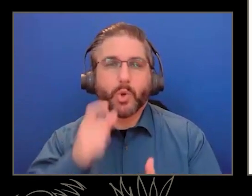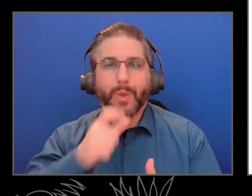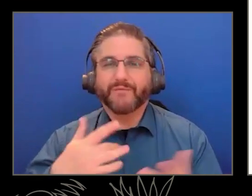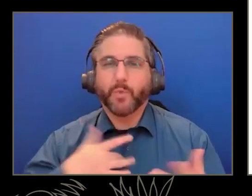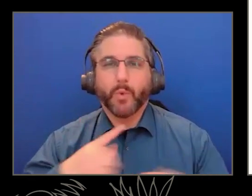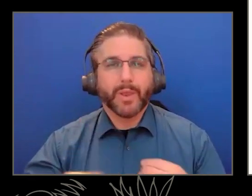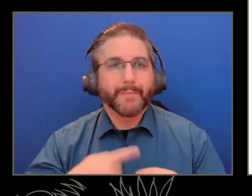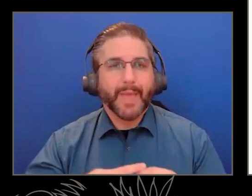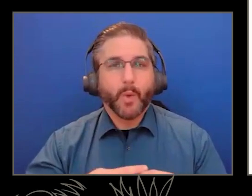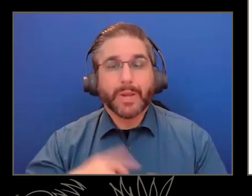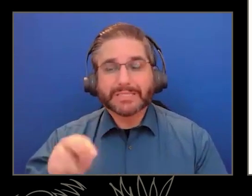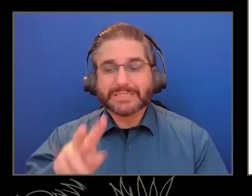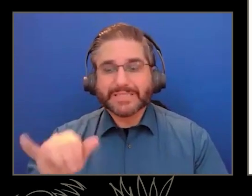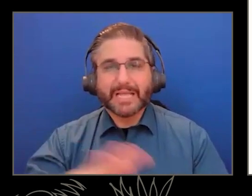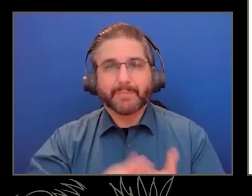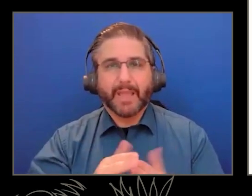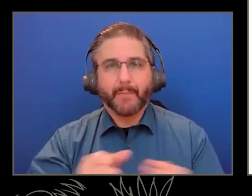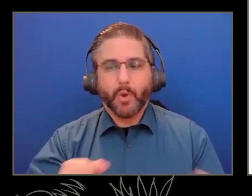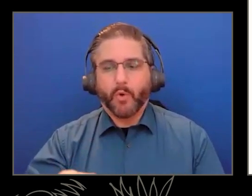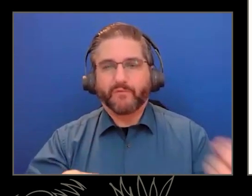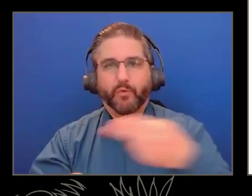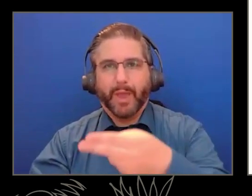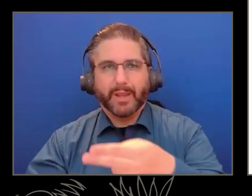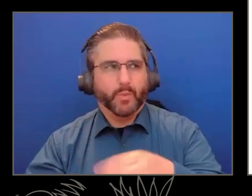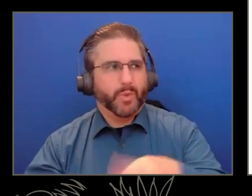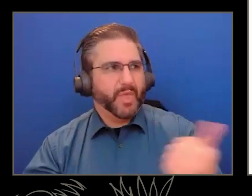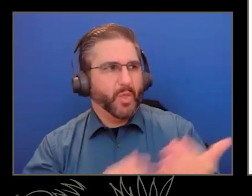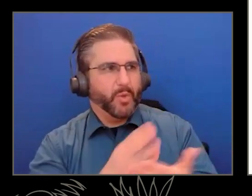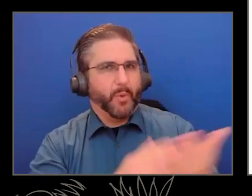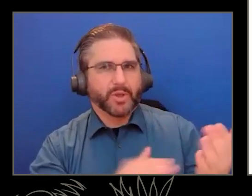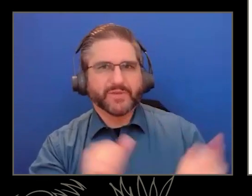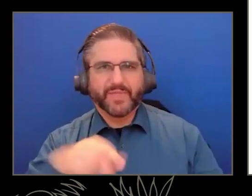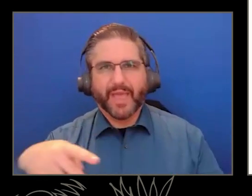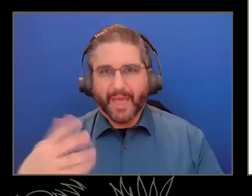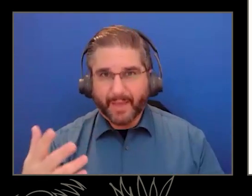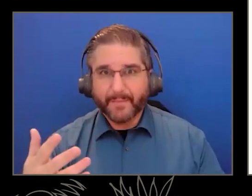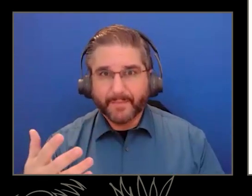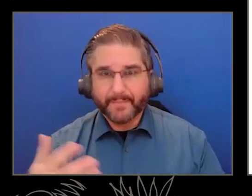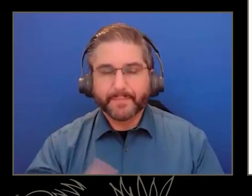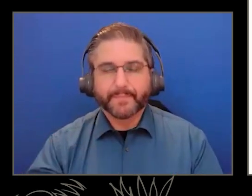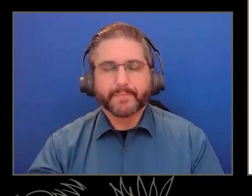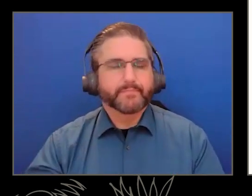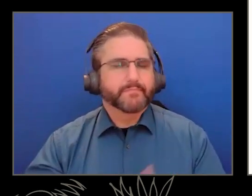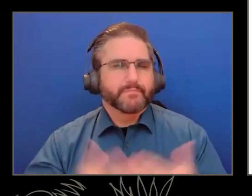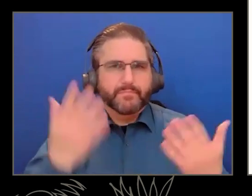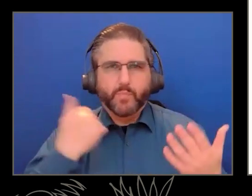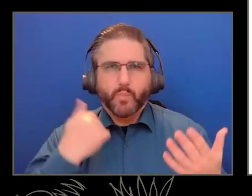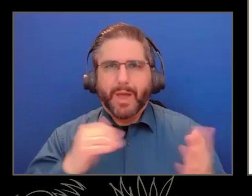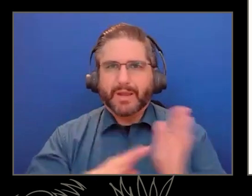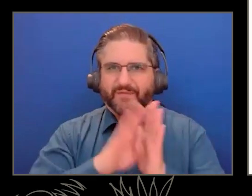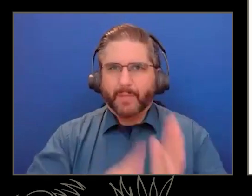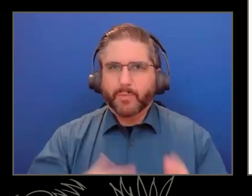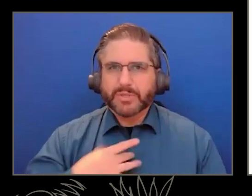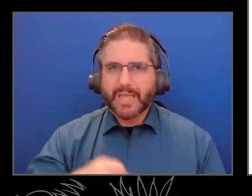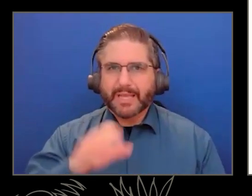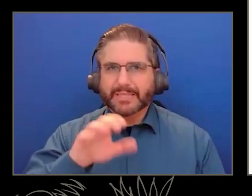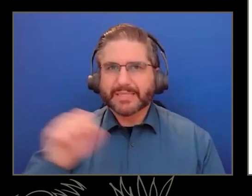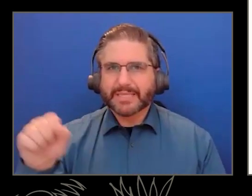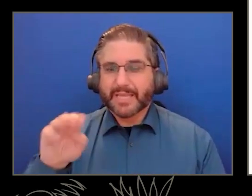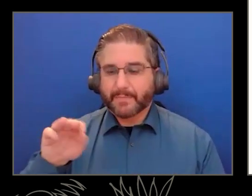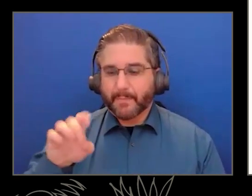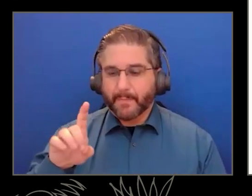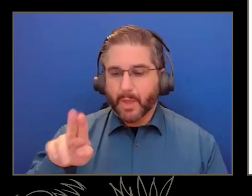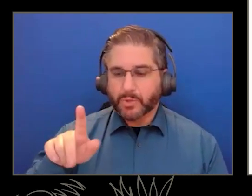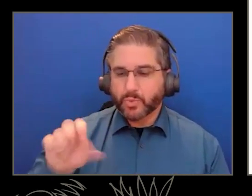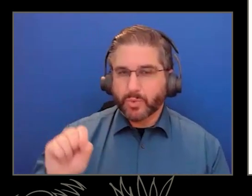automatically overridden by different parts of your app. So what draws developers to CSS modules? I think it's basically,